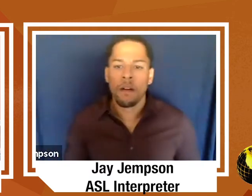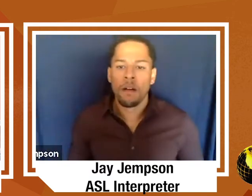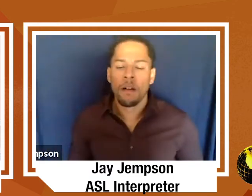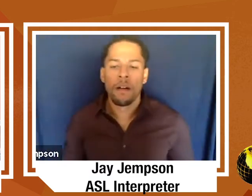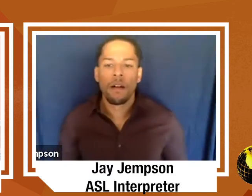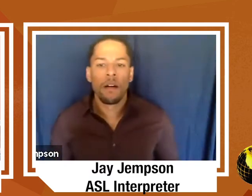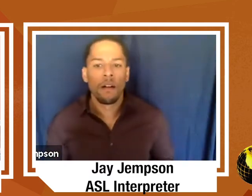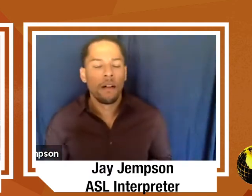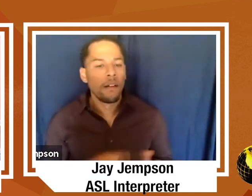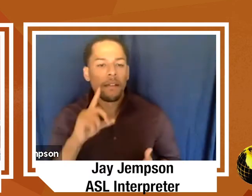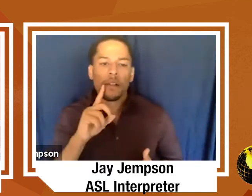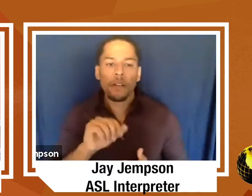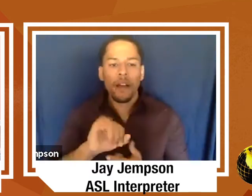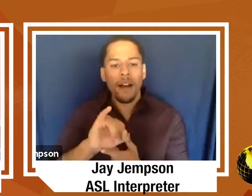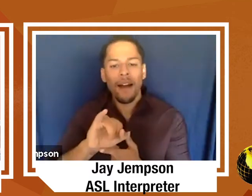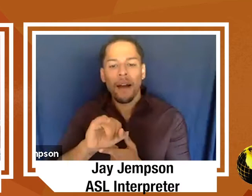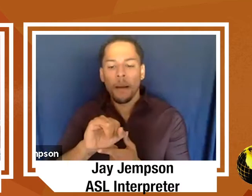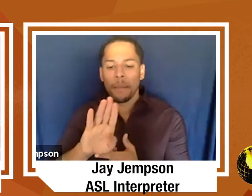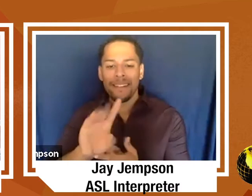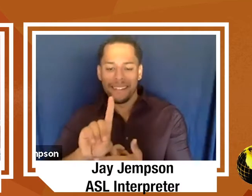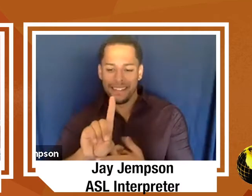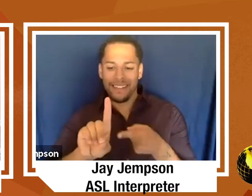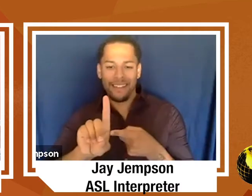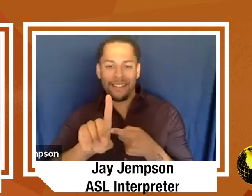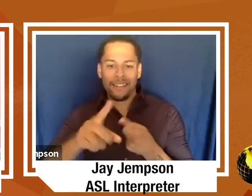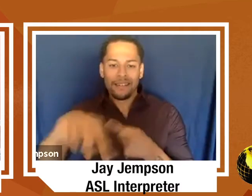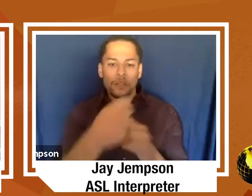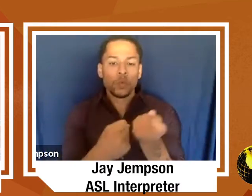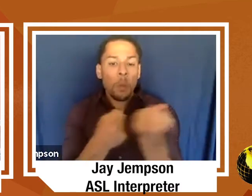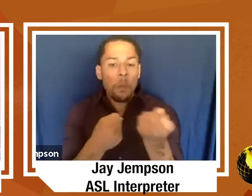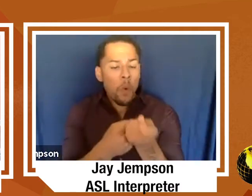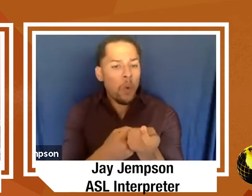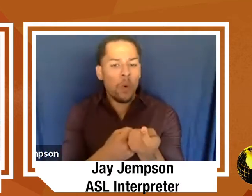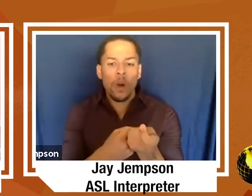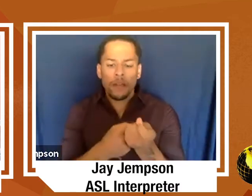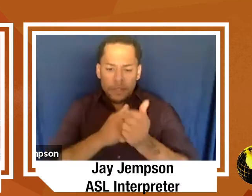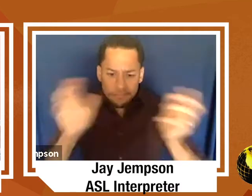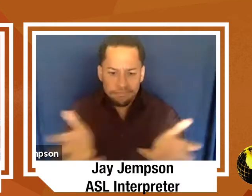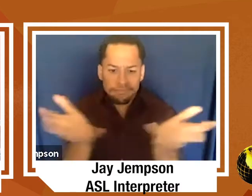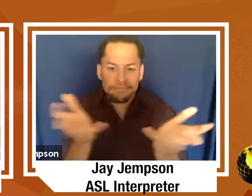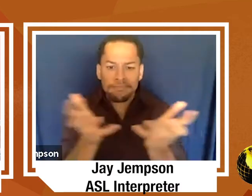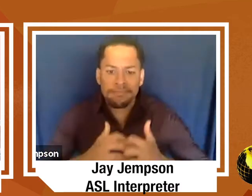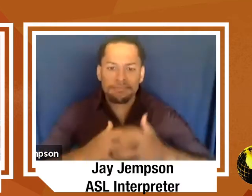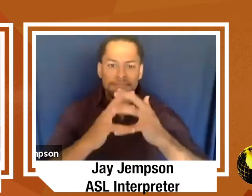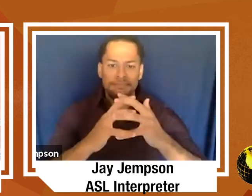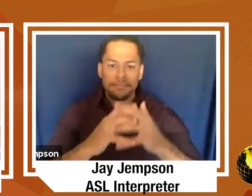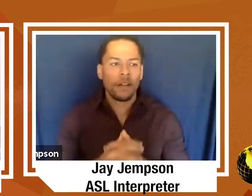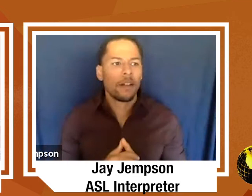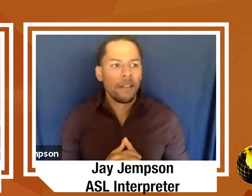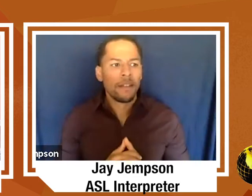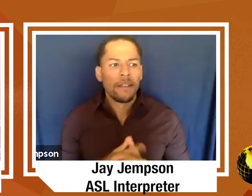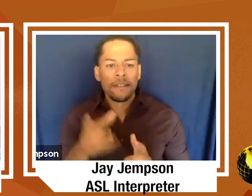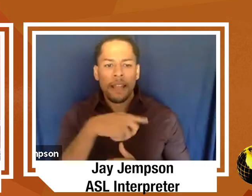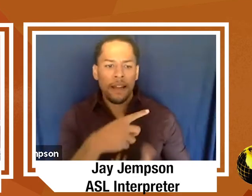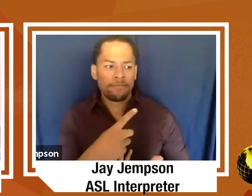And just with IABD's support and bringing this forward really gave me the